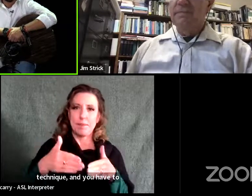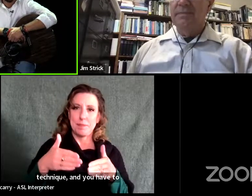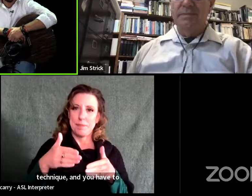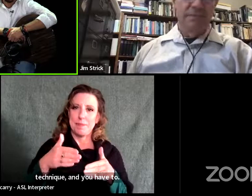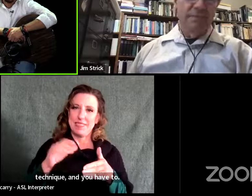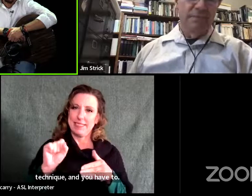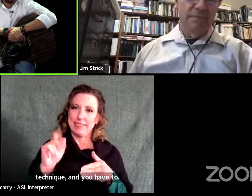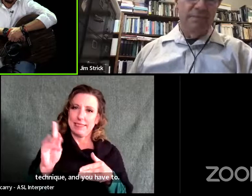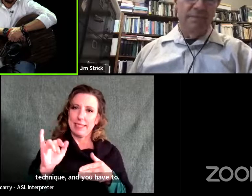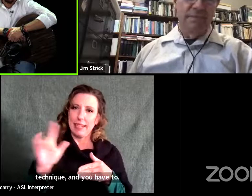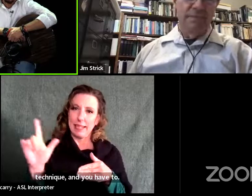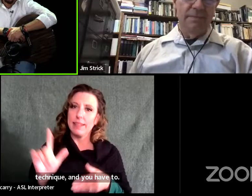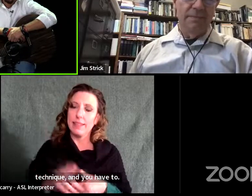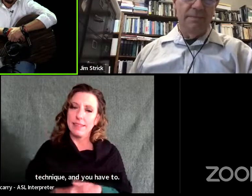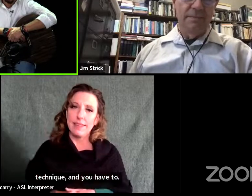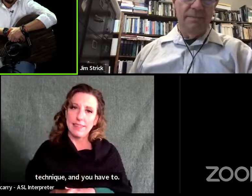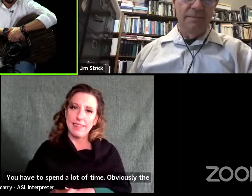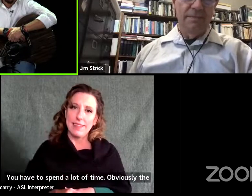Obviously, the musicians